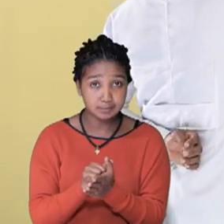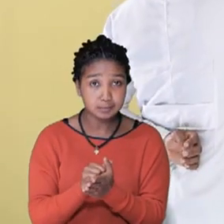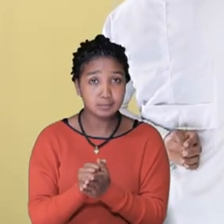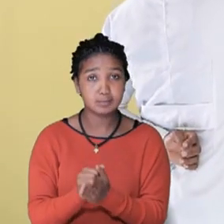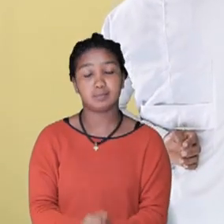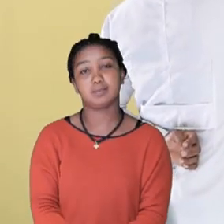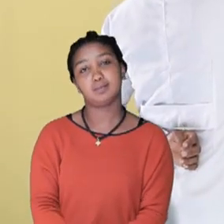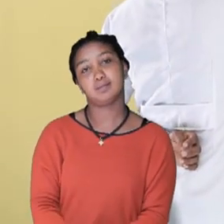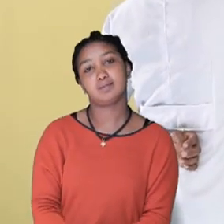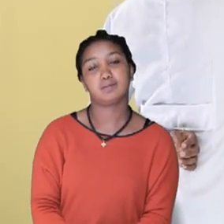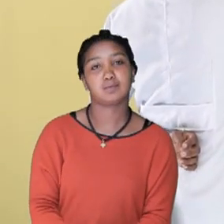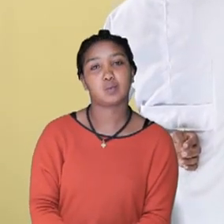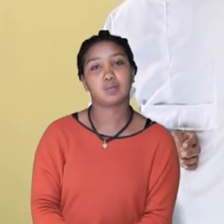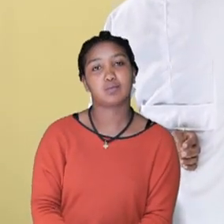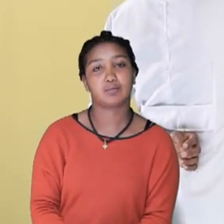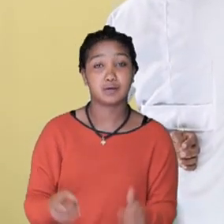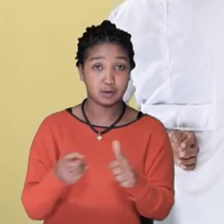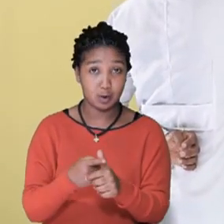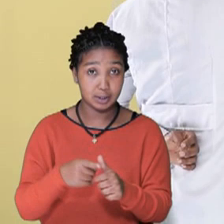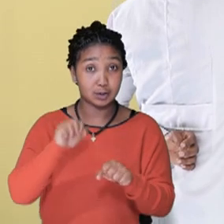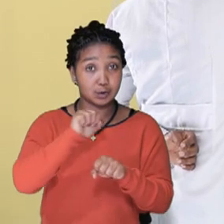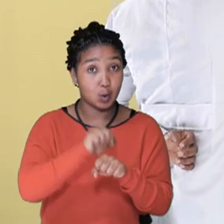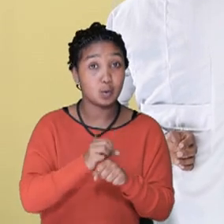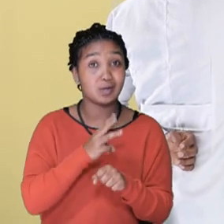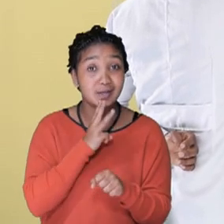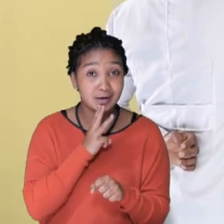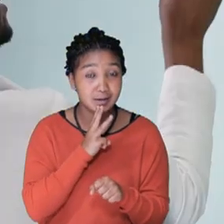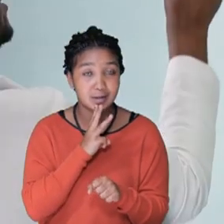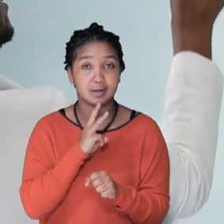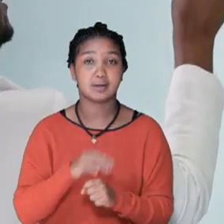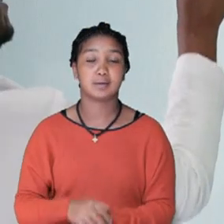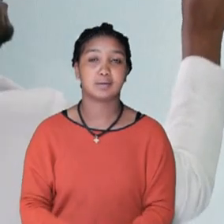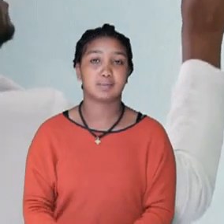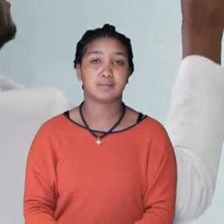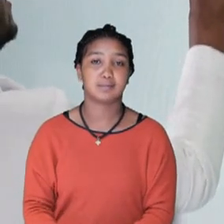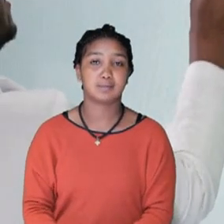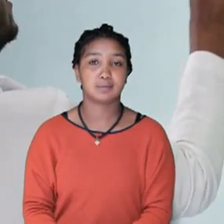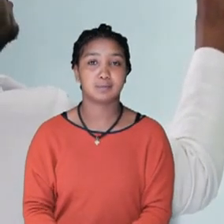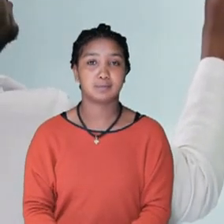solid water,